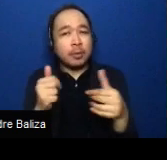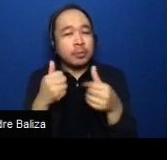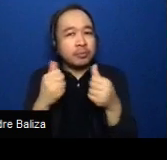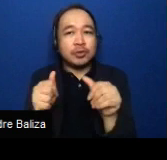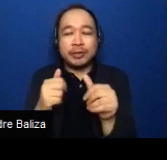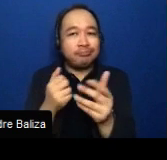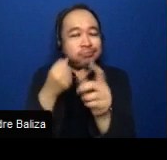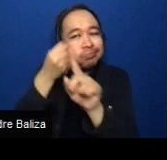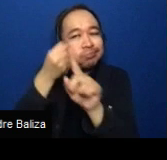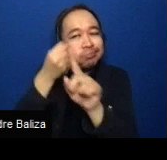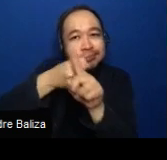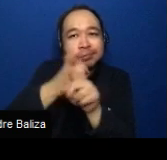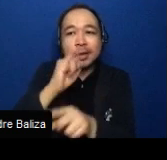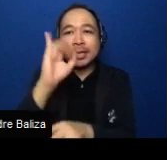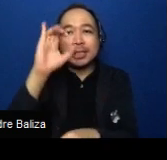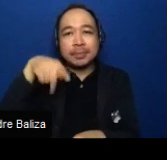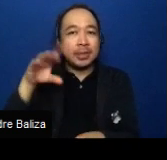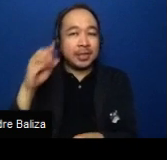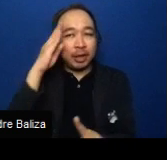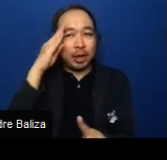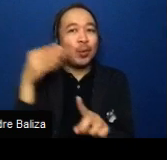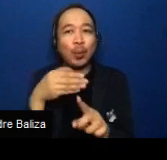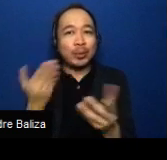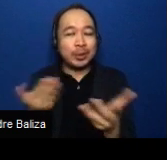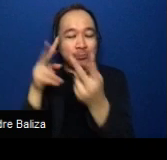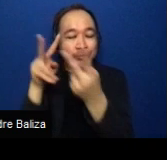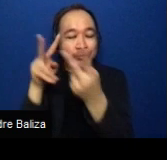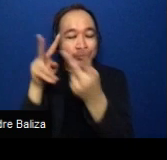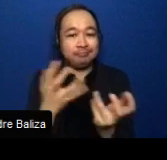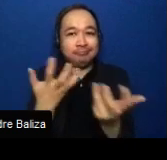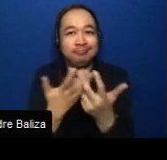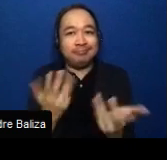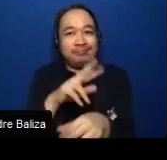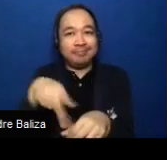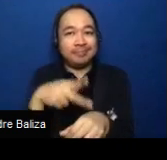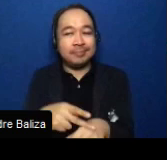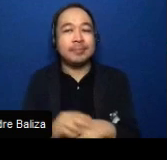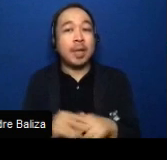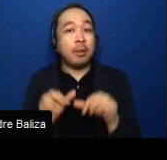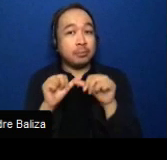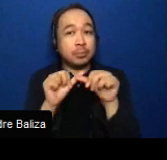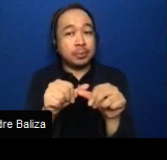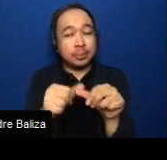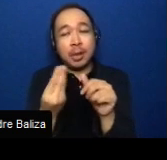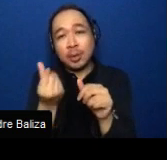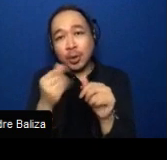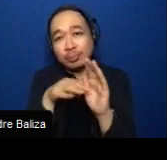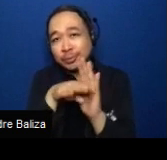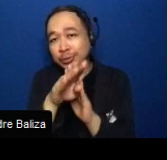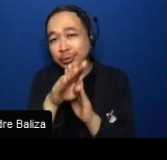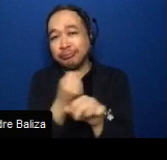the ICPD goals and objectives in the country. With a resilient economy, we shall continue to